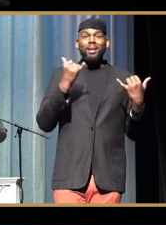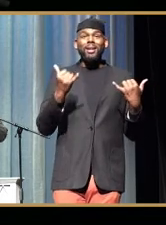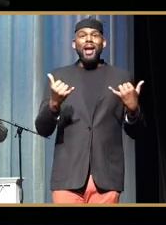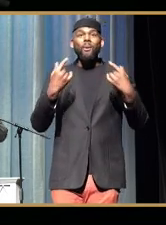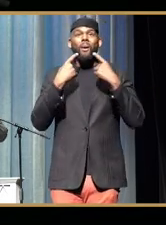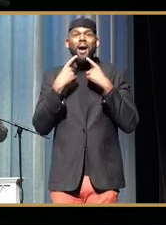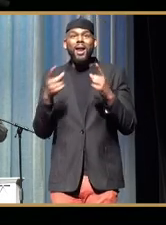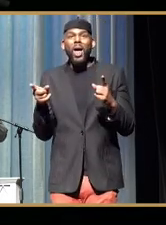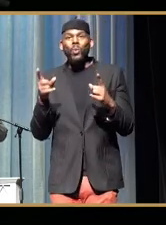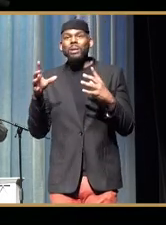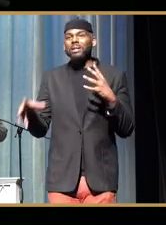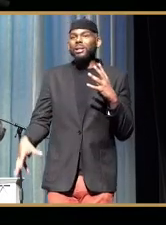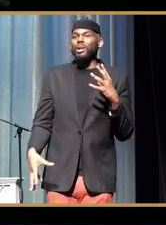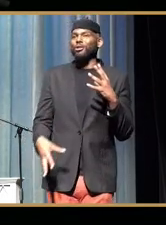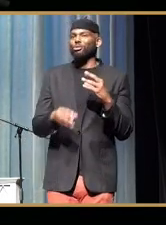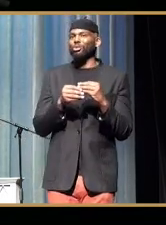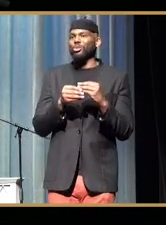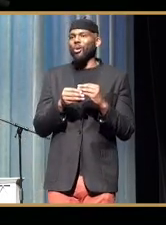additional